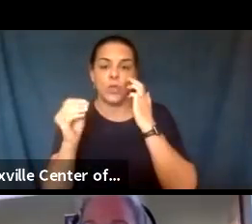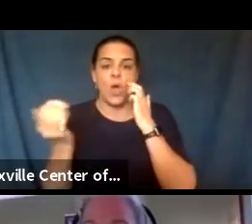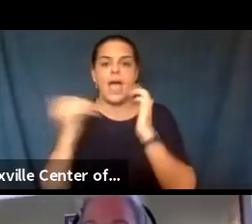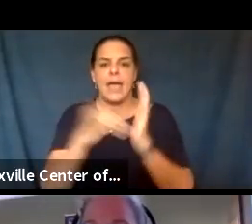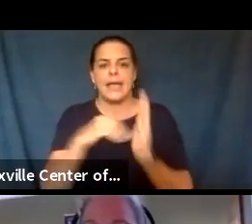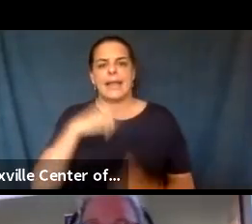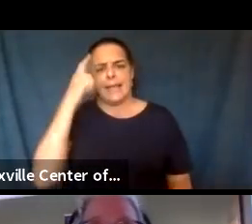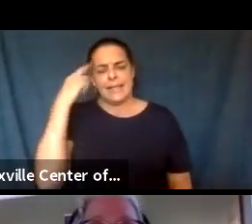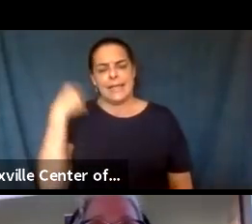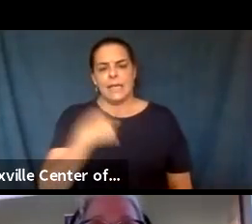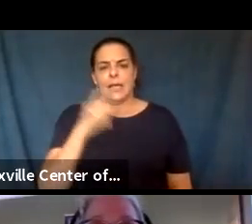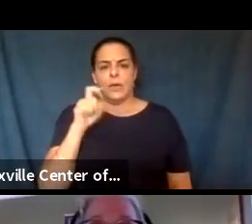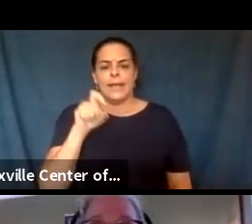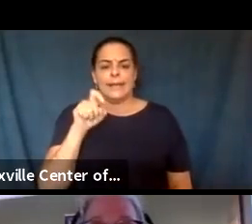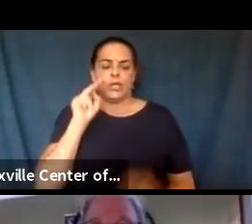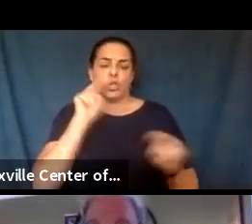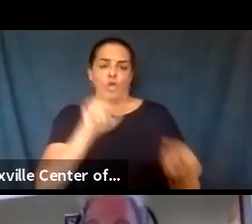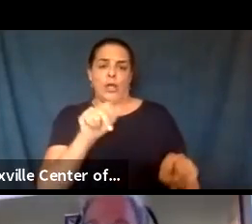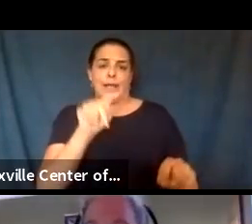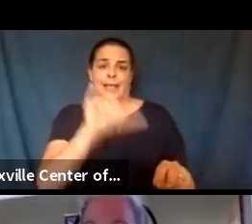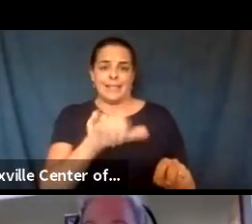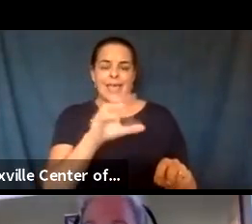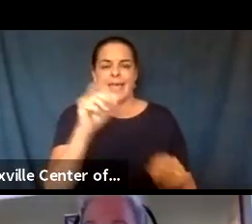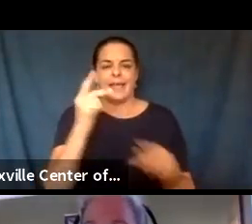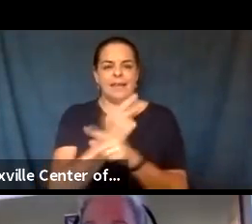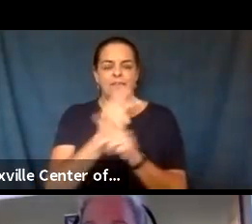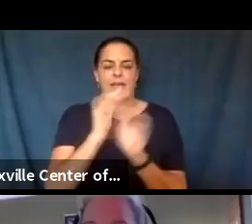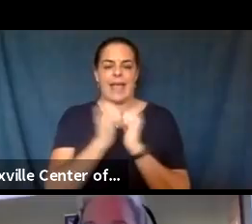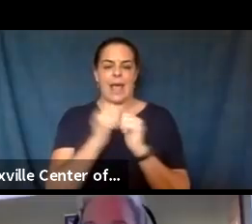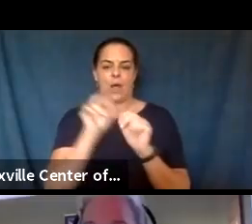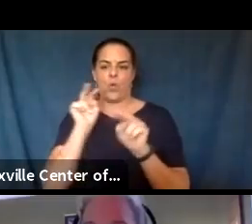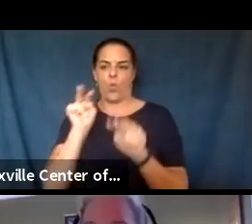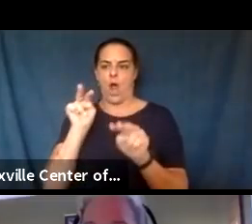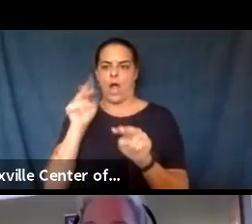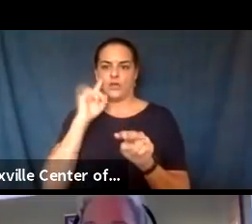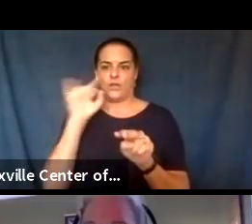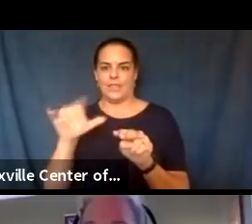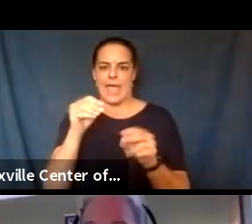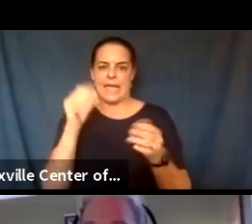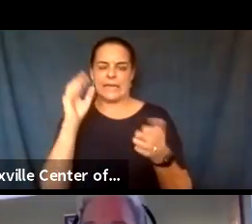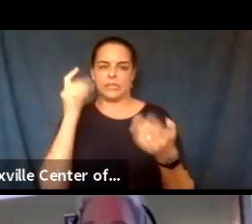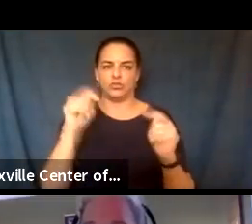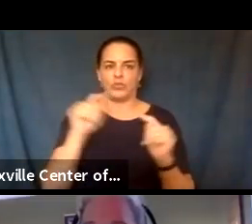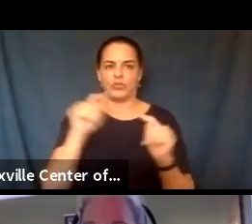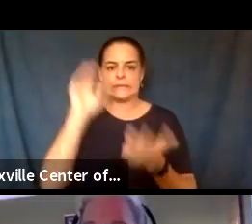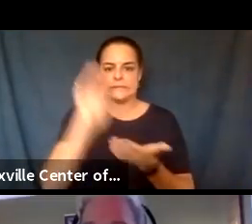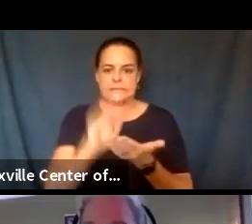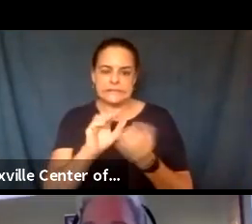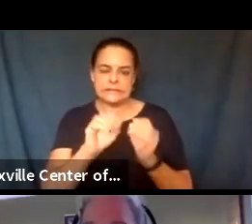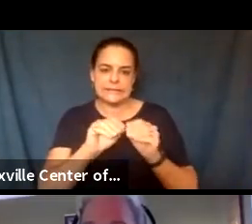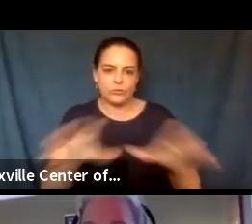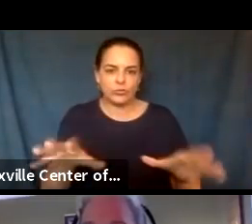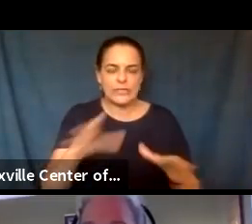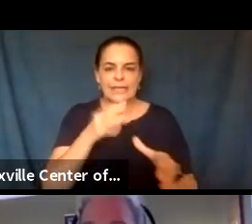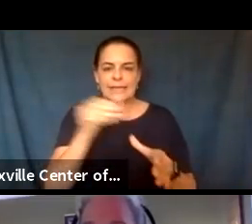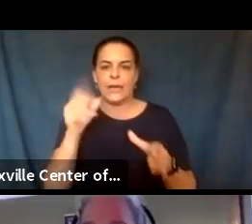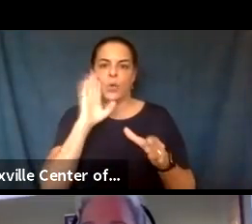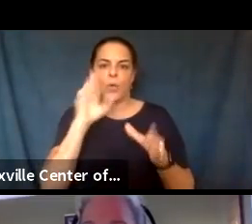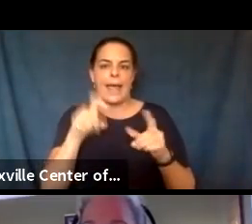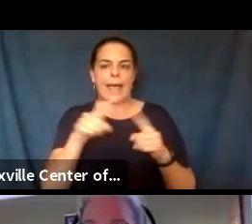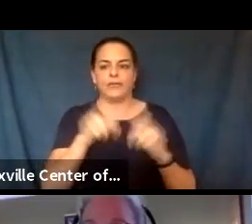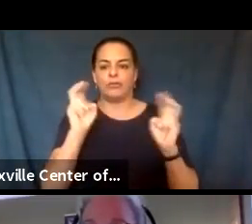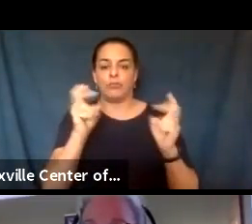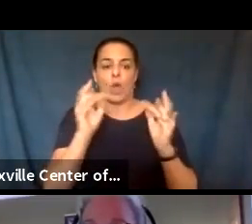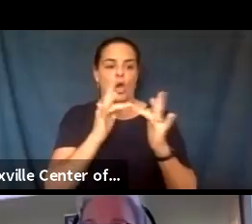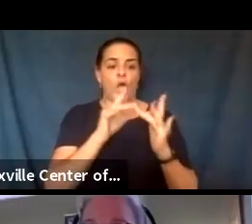to look to that and how to watch for that and mitigate, and we will have to contact trace